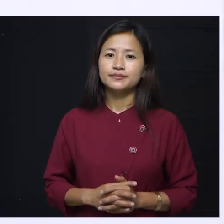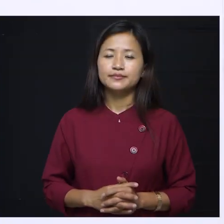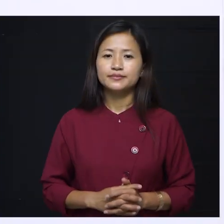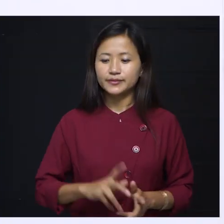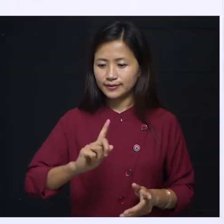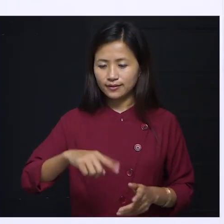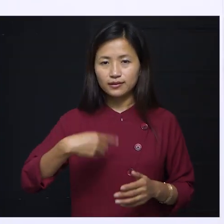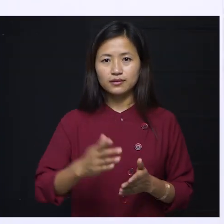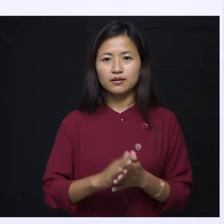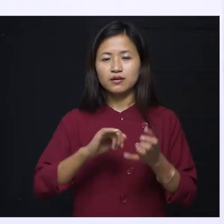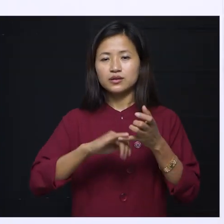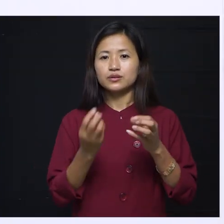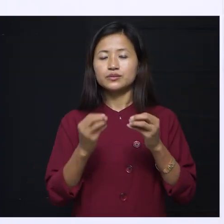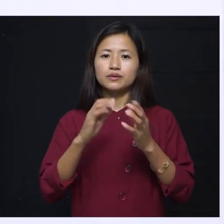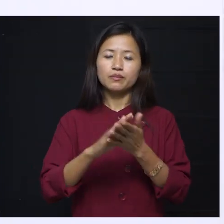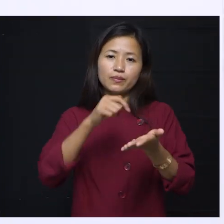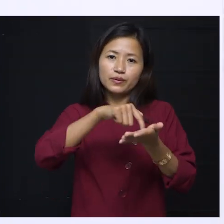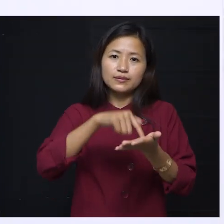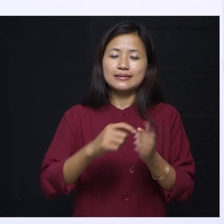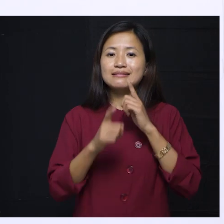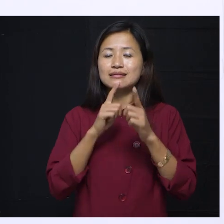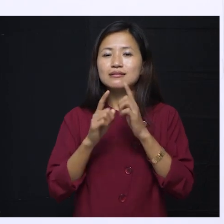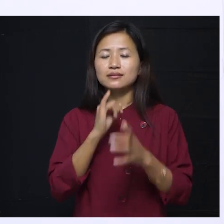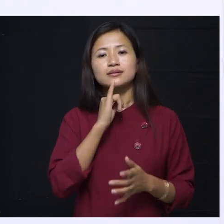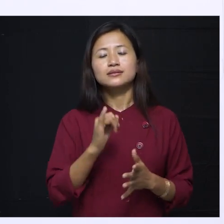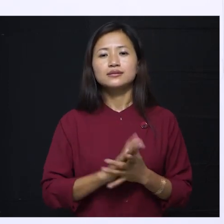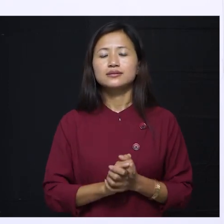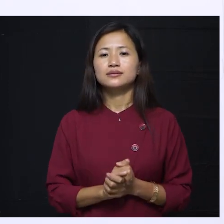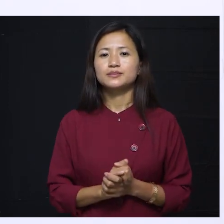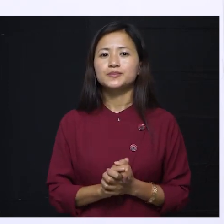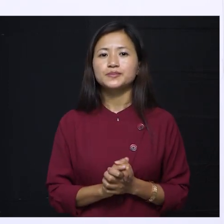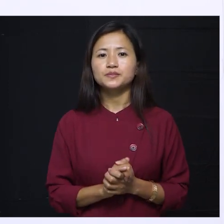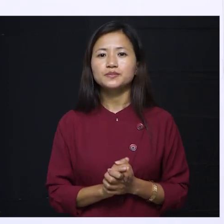Now, the next sub-point that we are going to discuss is